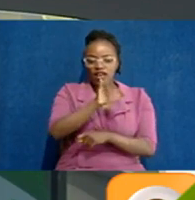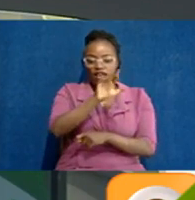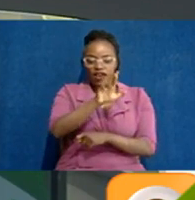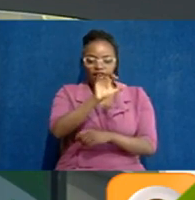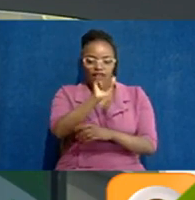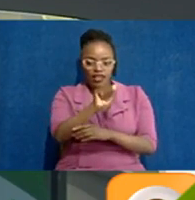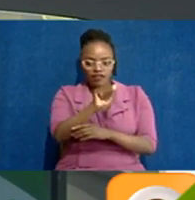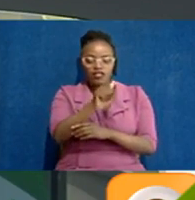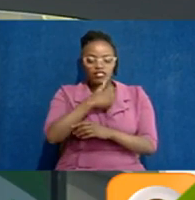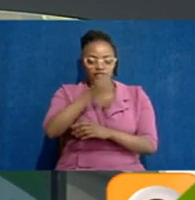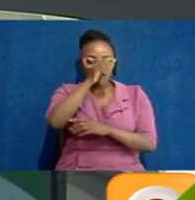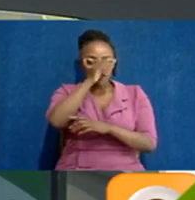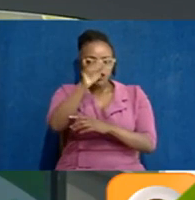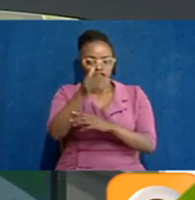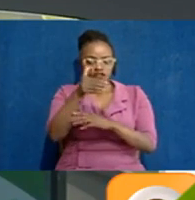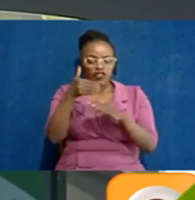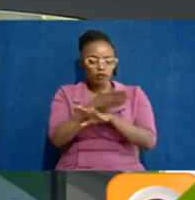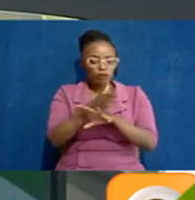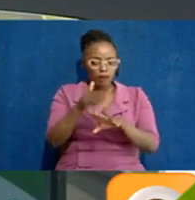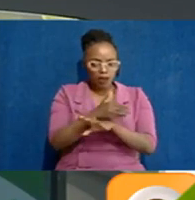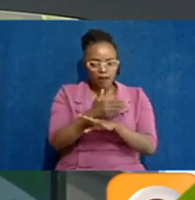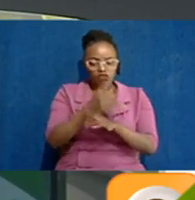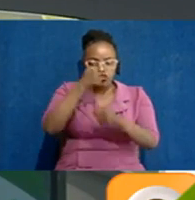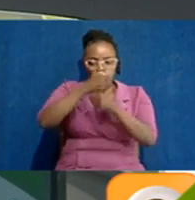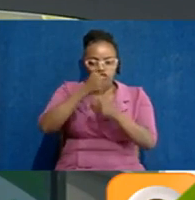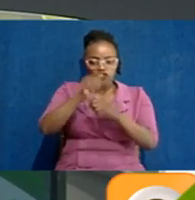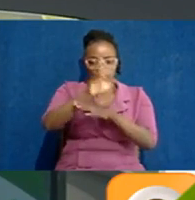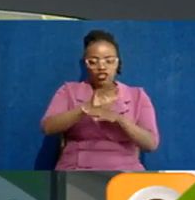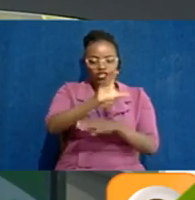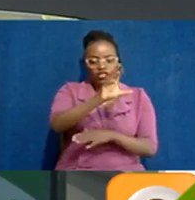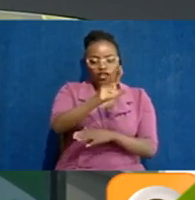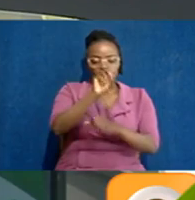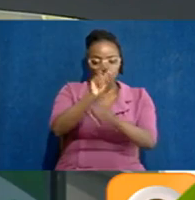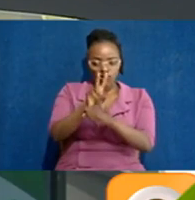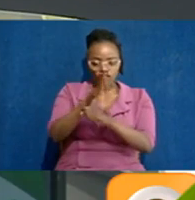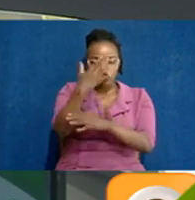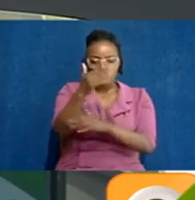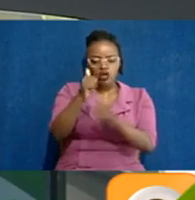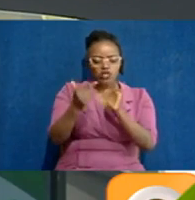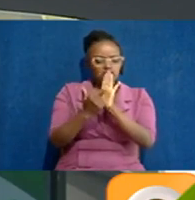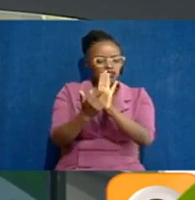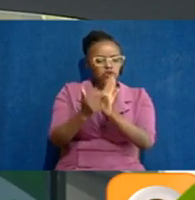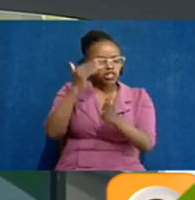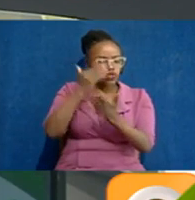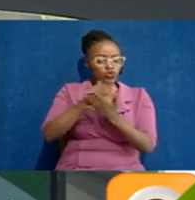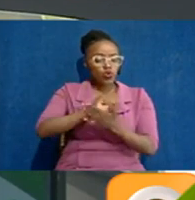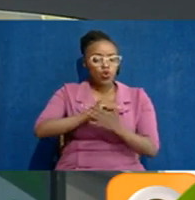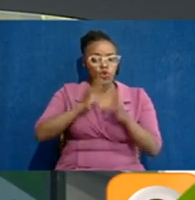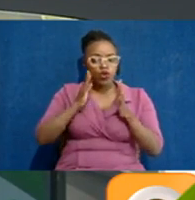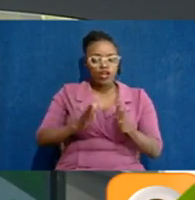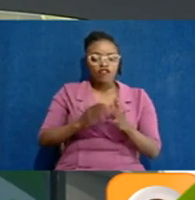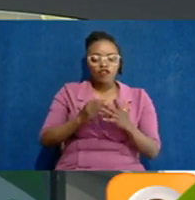of turning a blind eye on fraudulent activities committed using a CR12 document that does not reflect the true ownership of